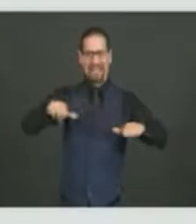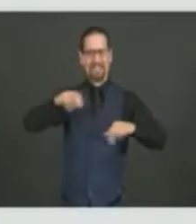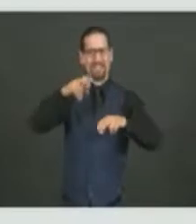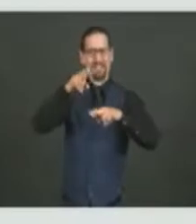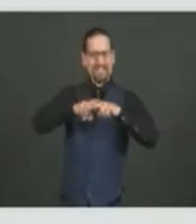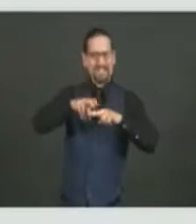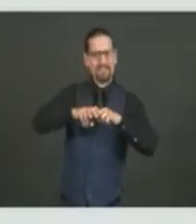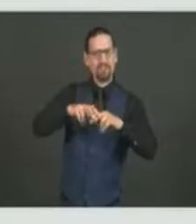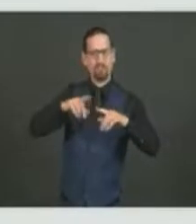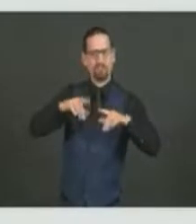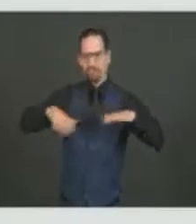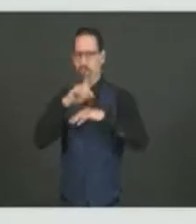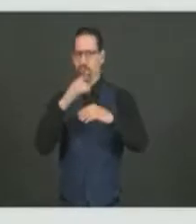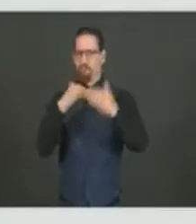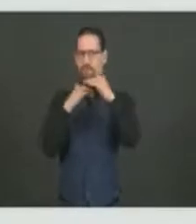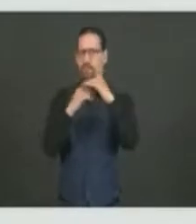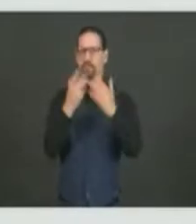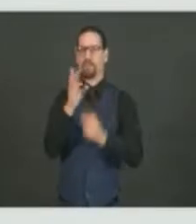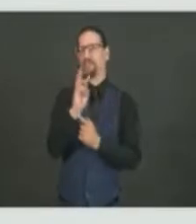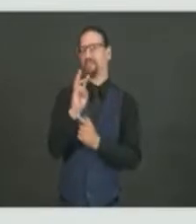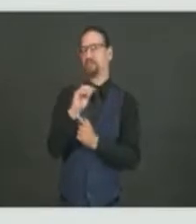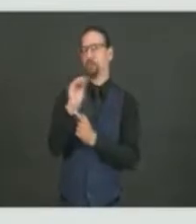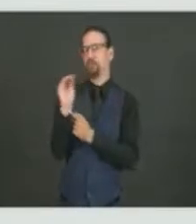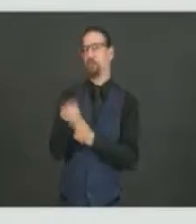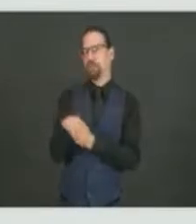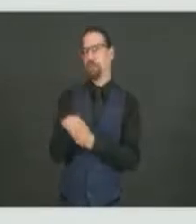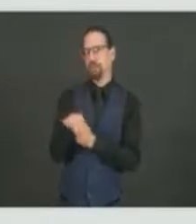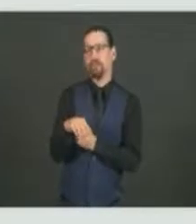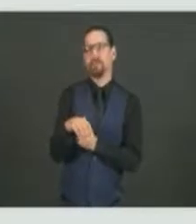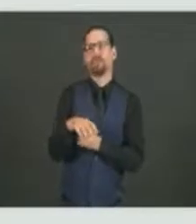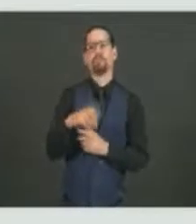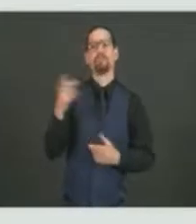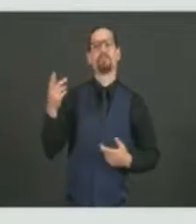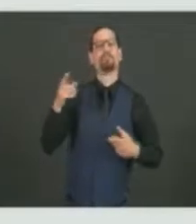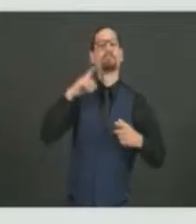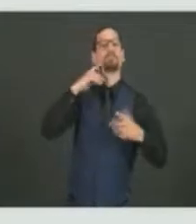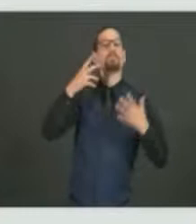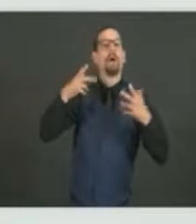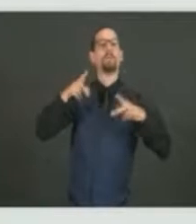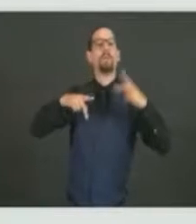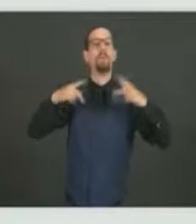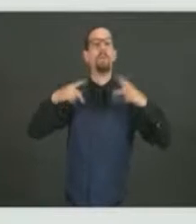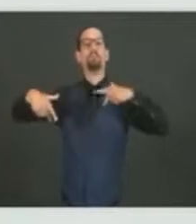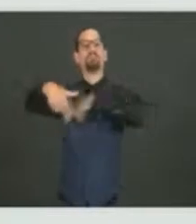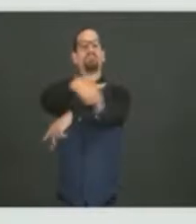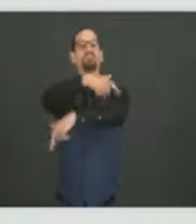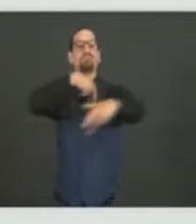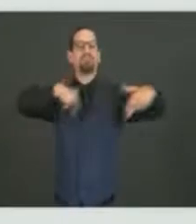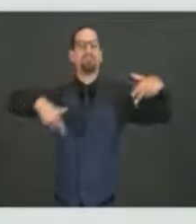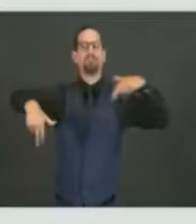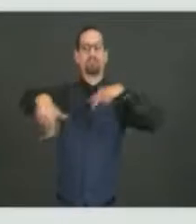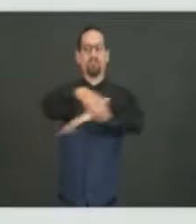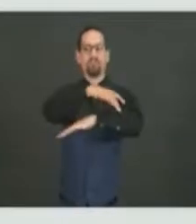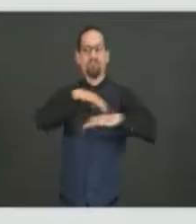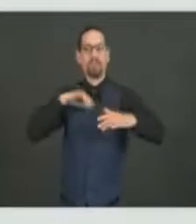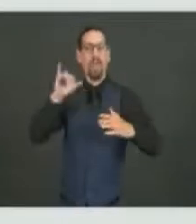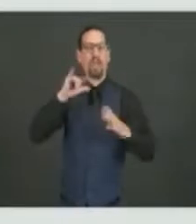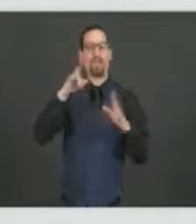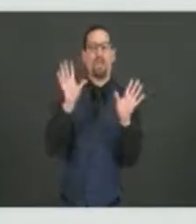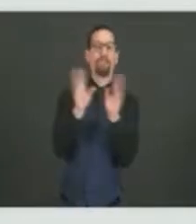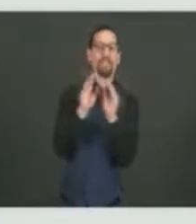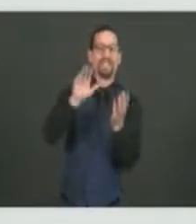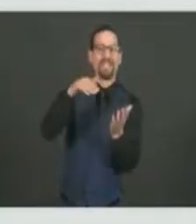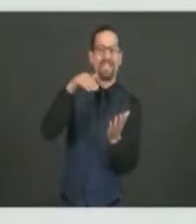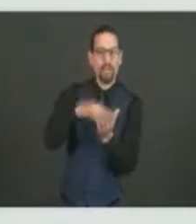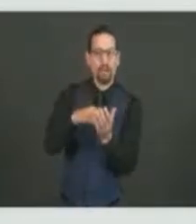and free-flowing venues can open at 100 square feet per person, provided, again, everyone maintains 6 feet social